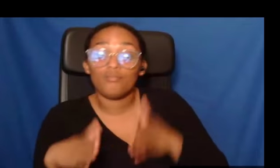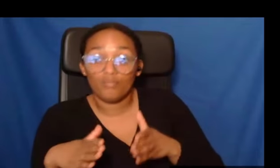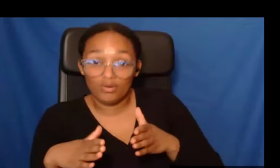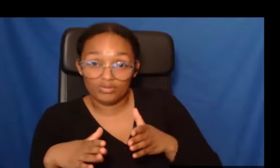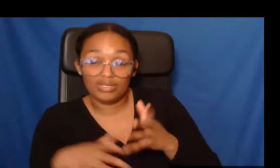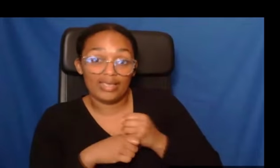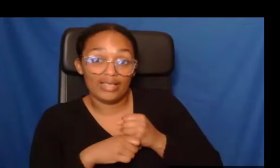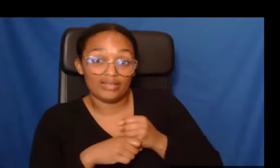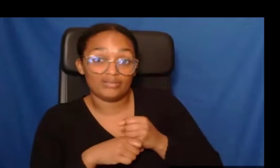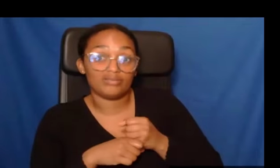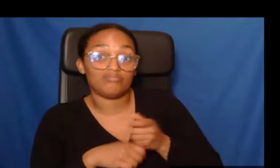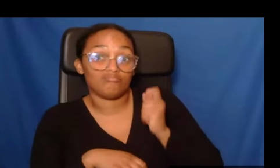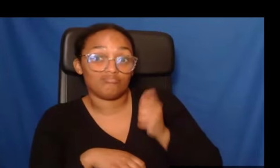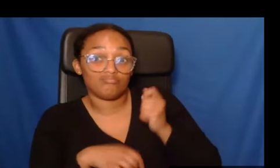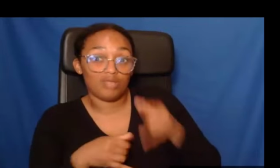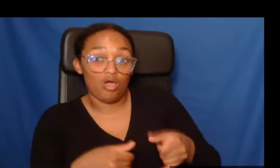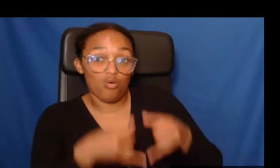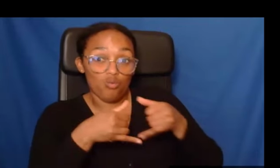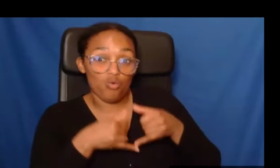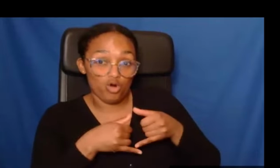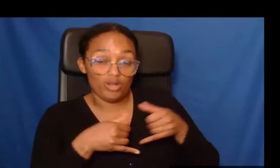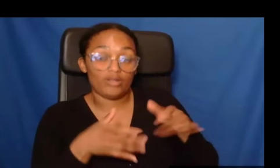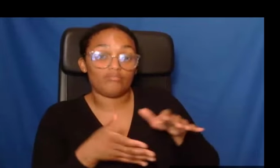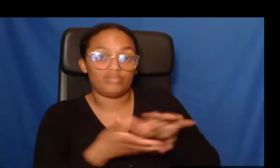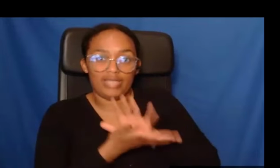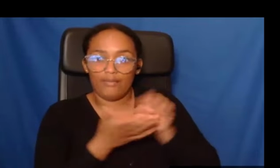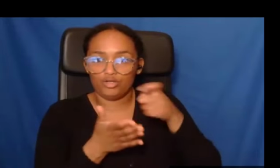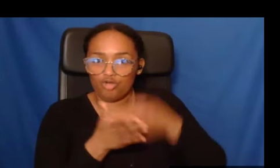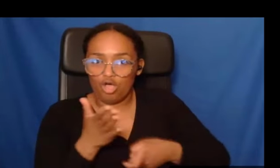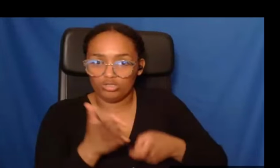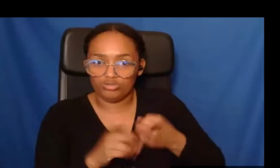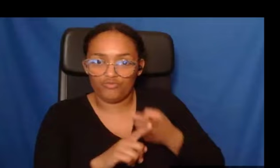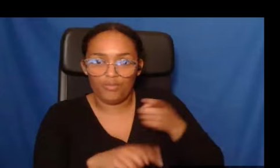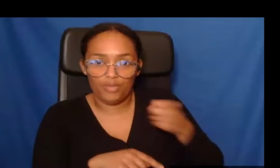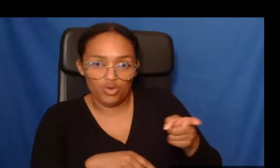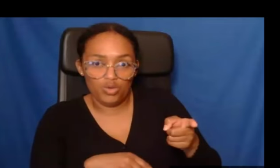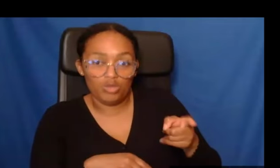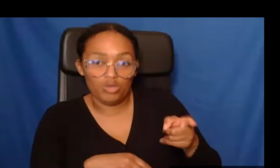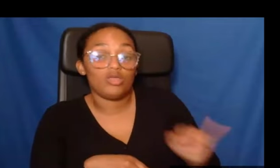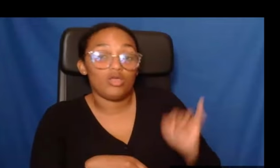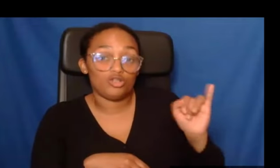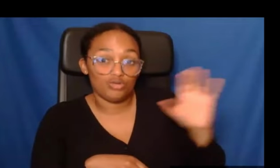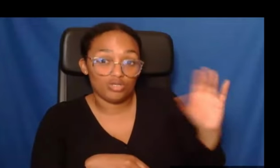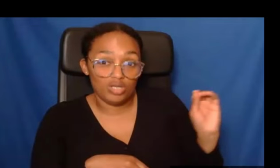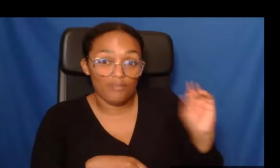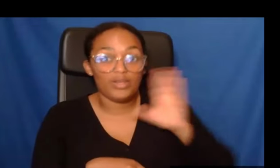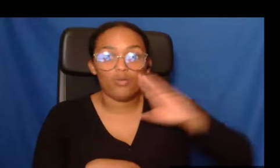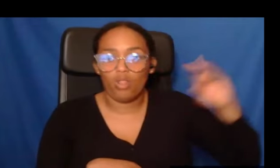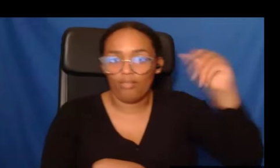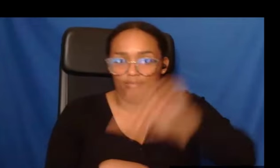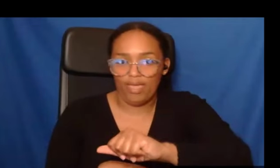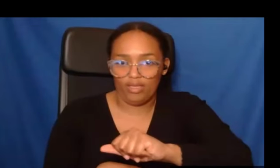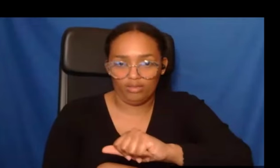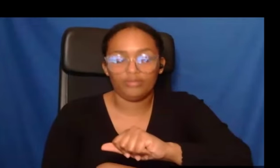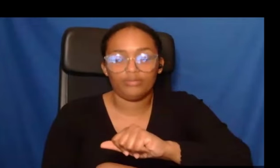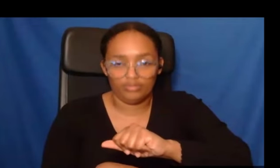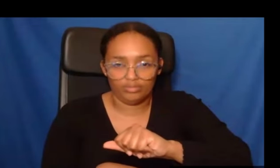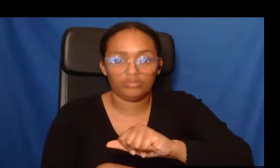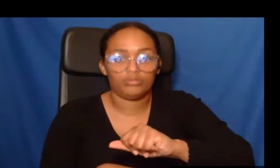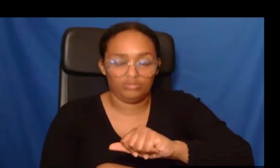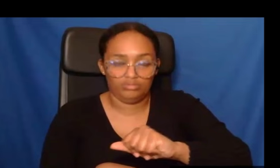you, gets awarded damages, then the insurance company is going to pay it.